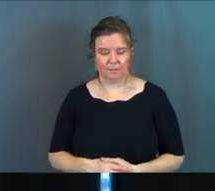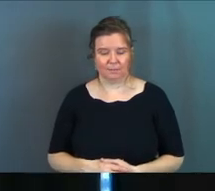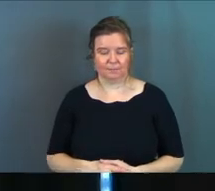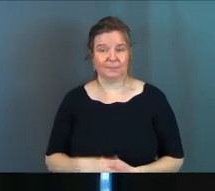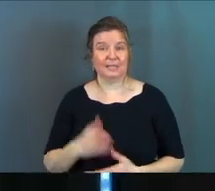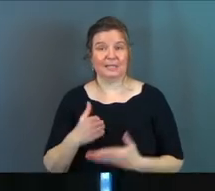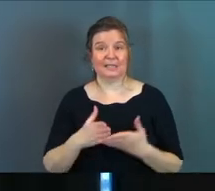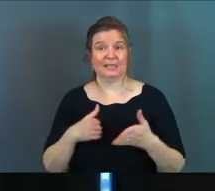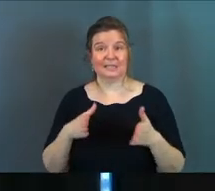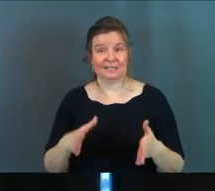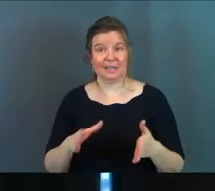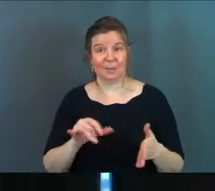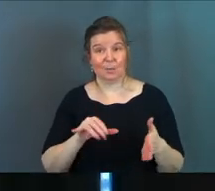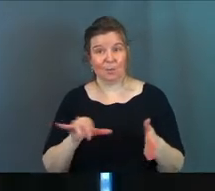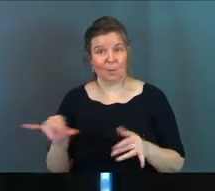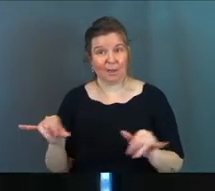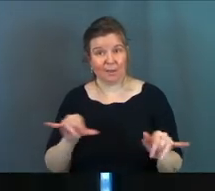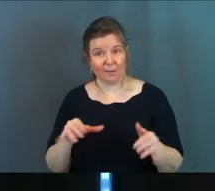in the same way.